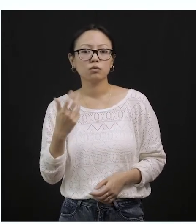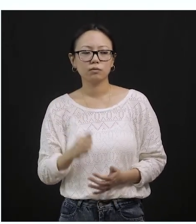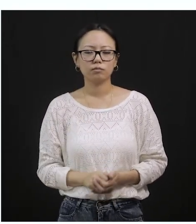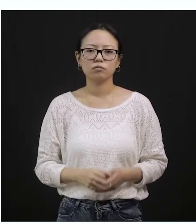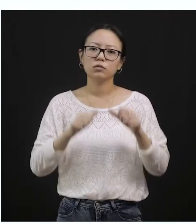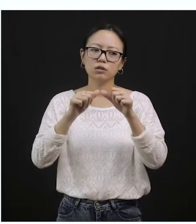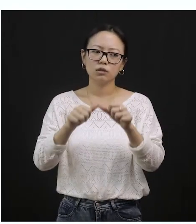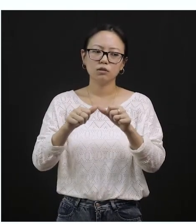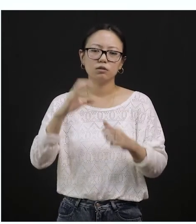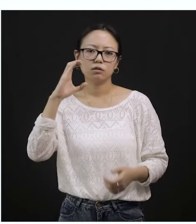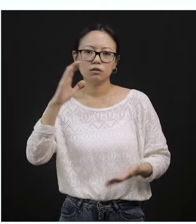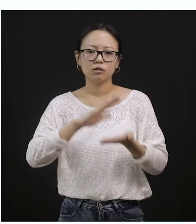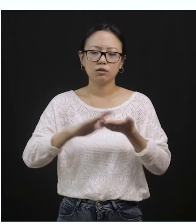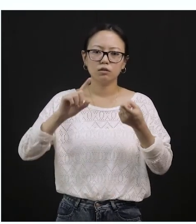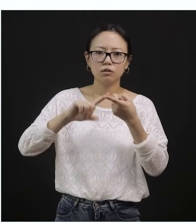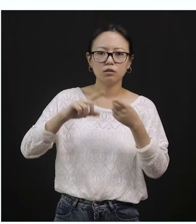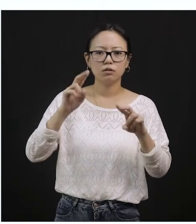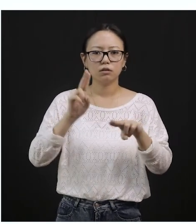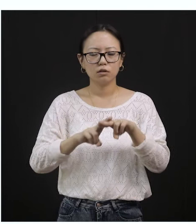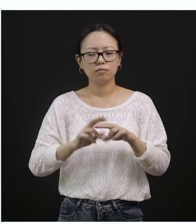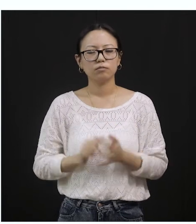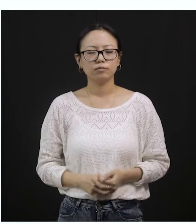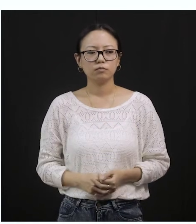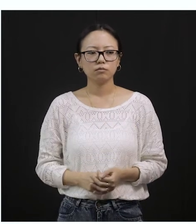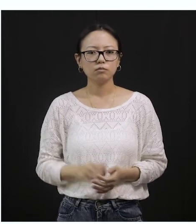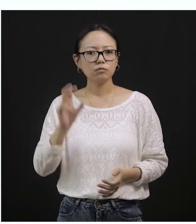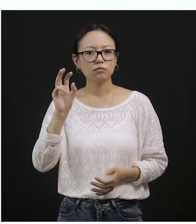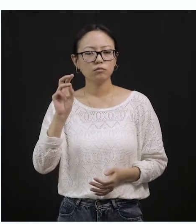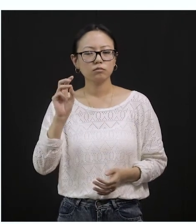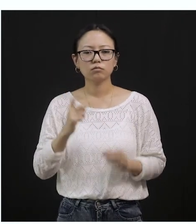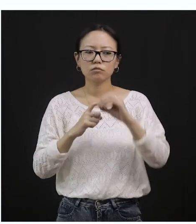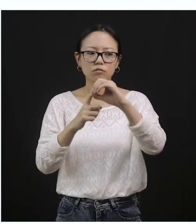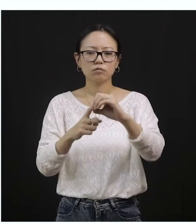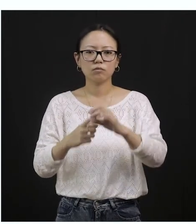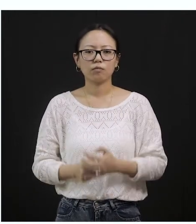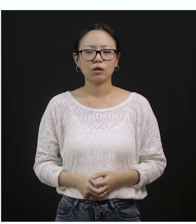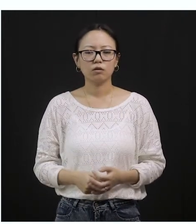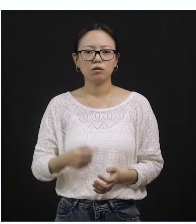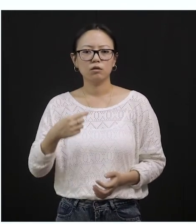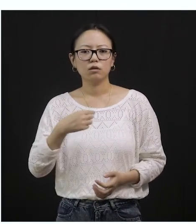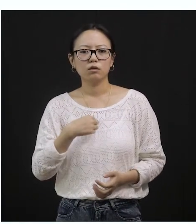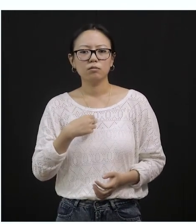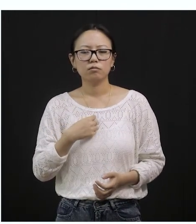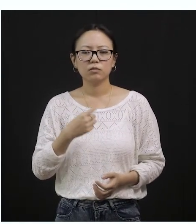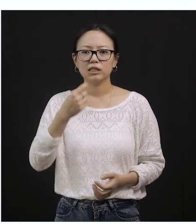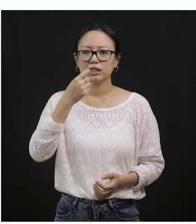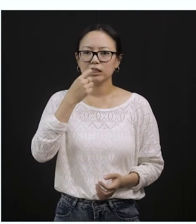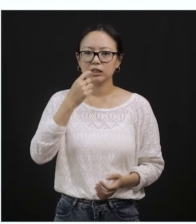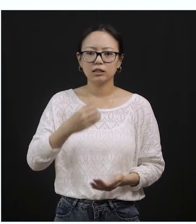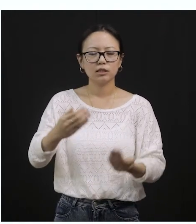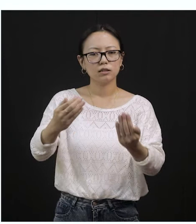C-H-E-F, chef. All right. Now another classwork is, I take care of people's teeth. Who am I? You